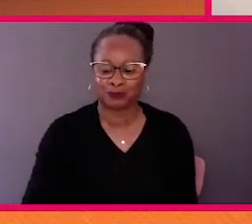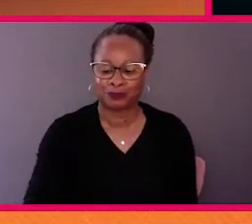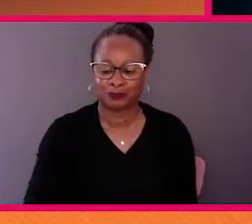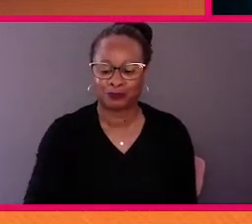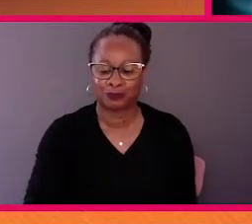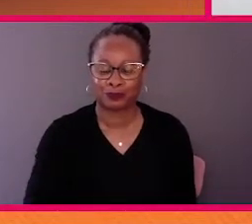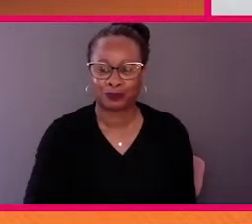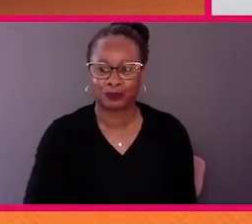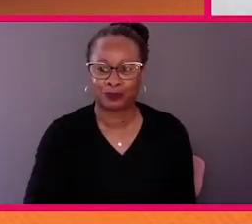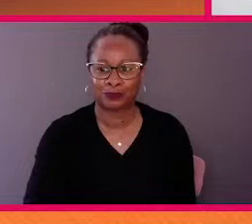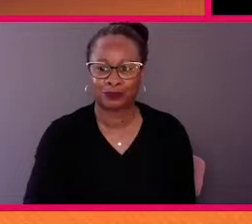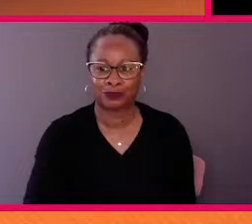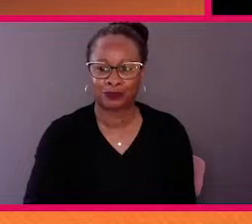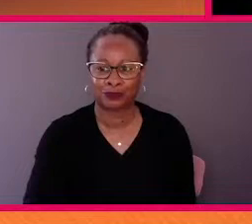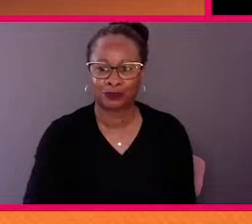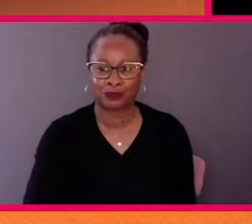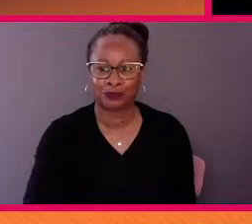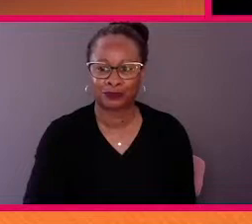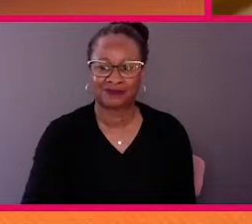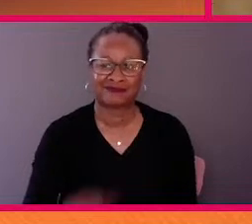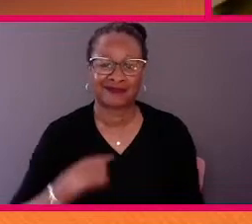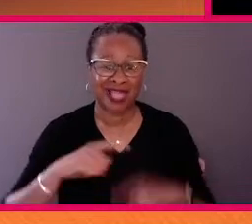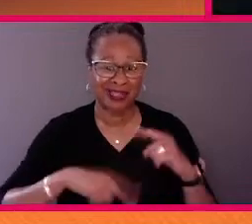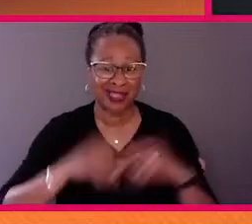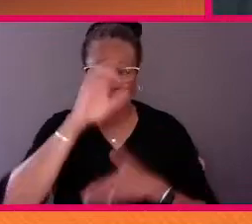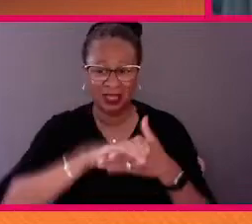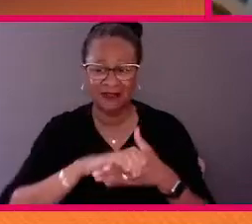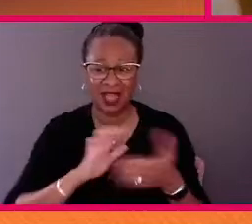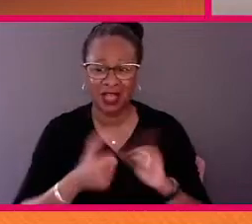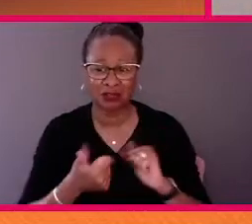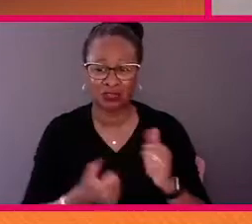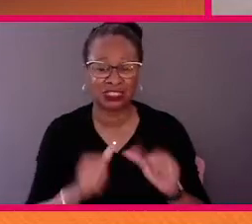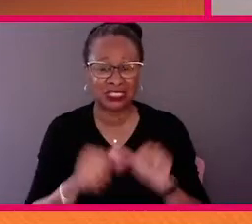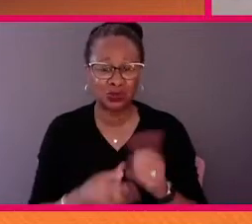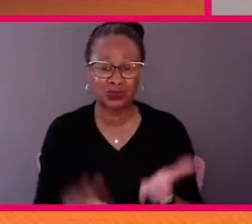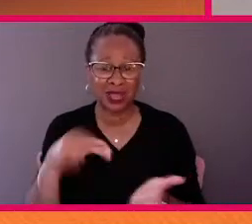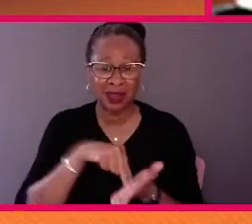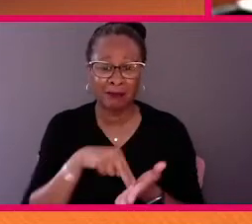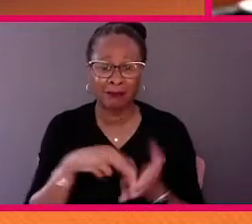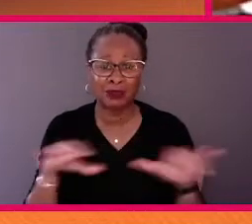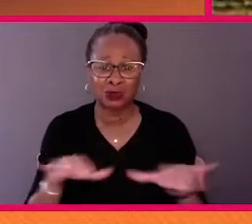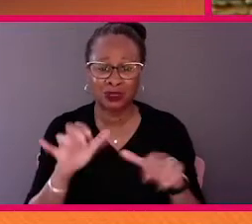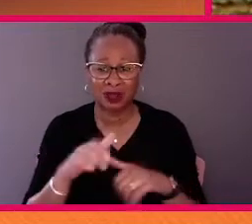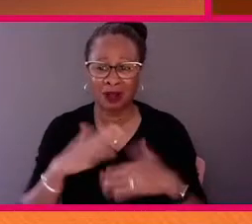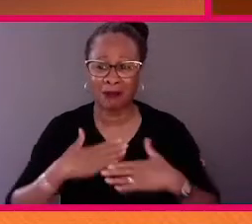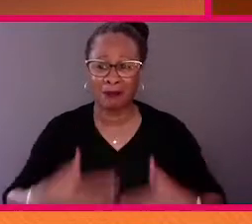I can't believe how she keeps getting up. Her body is quite fragile.